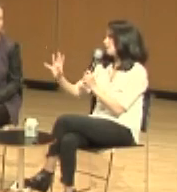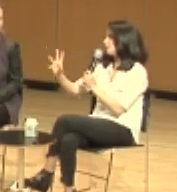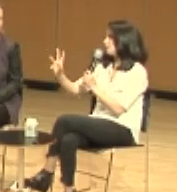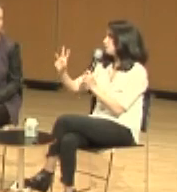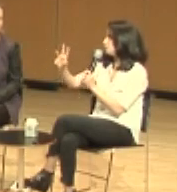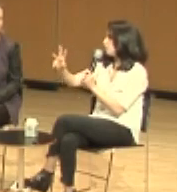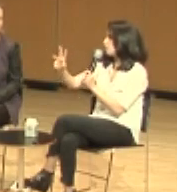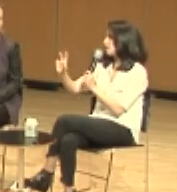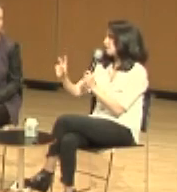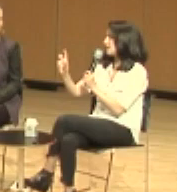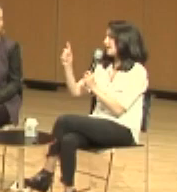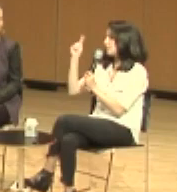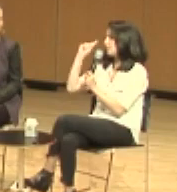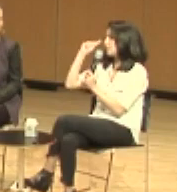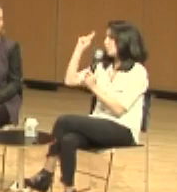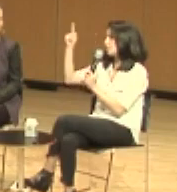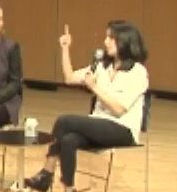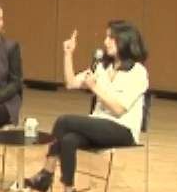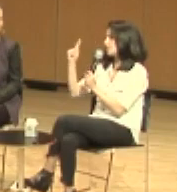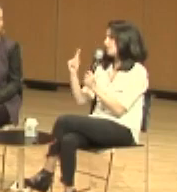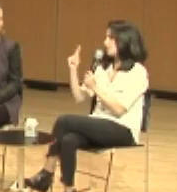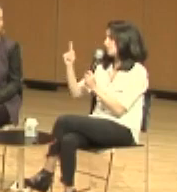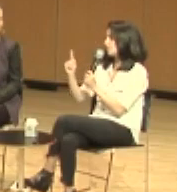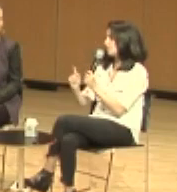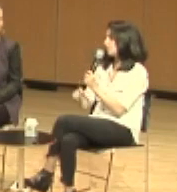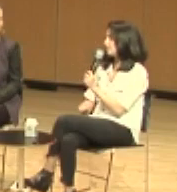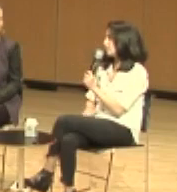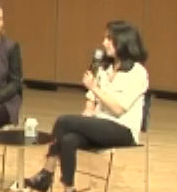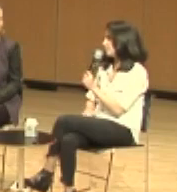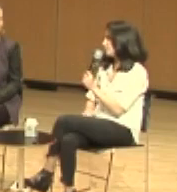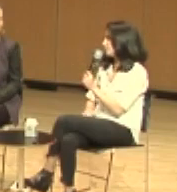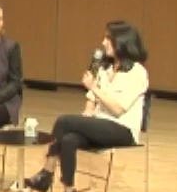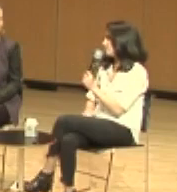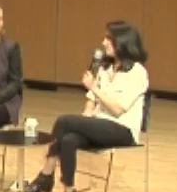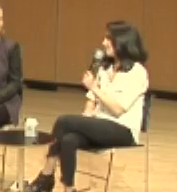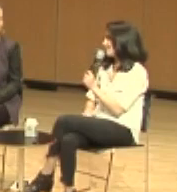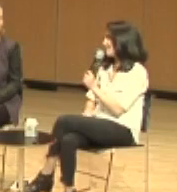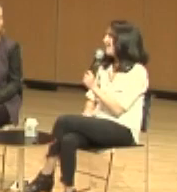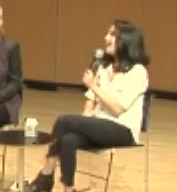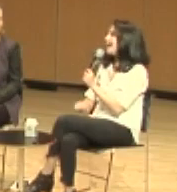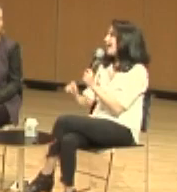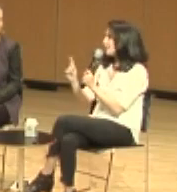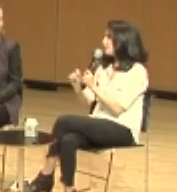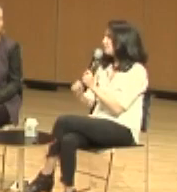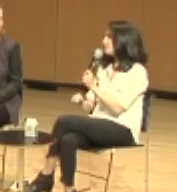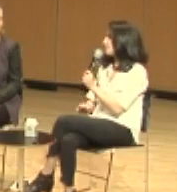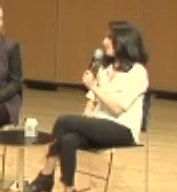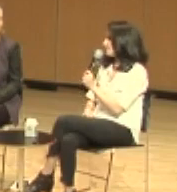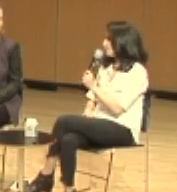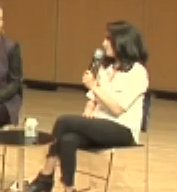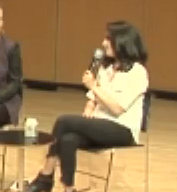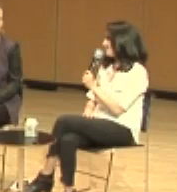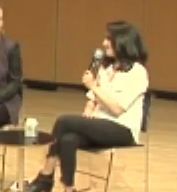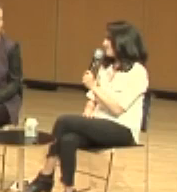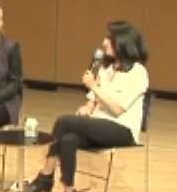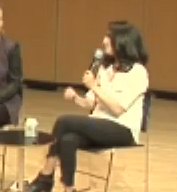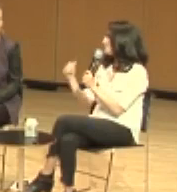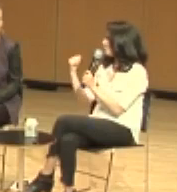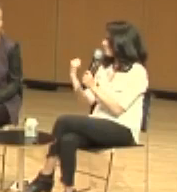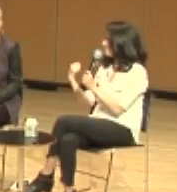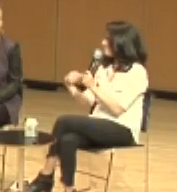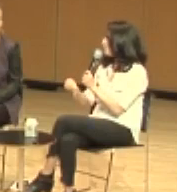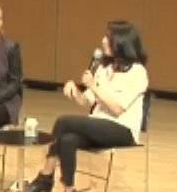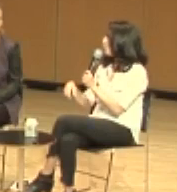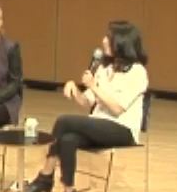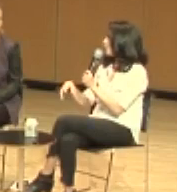you where to look and how to calibrate what you were hearing with what you were supposed to be seeing how do you think about using